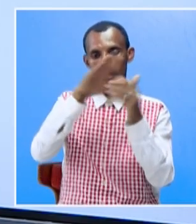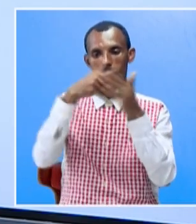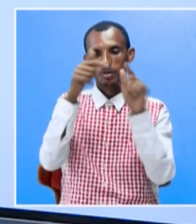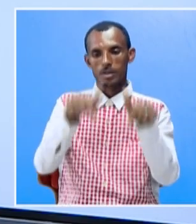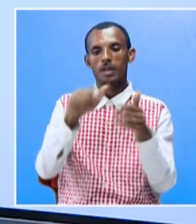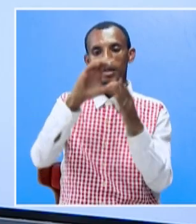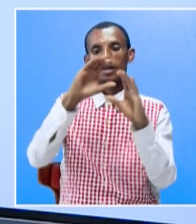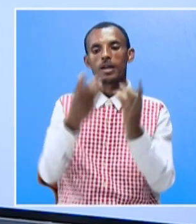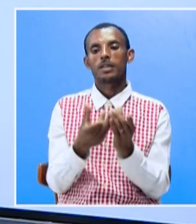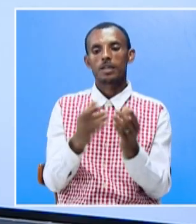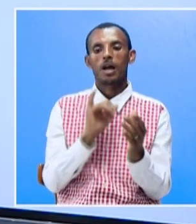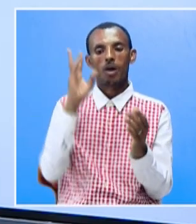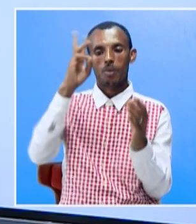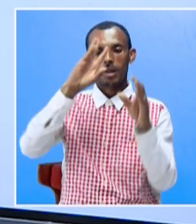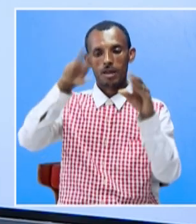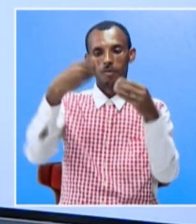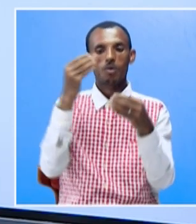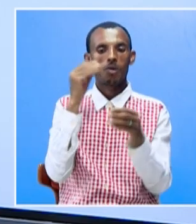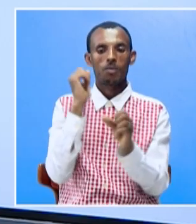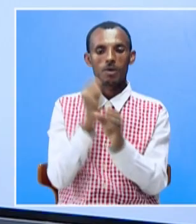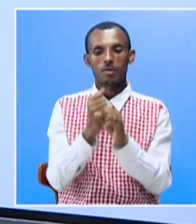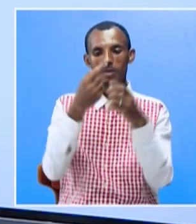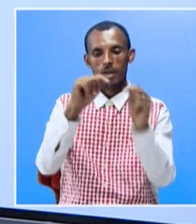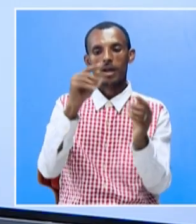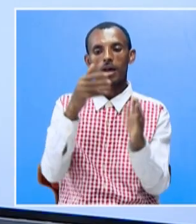lesson. I'll give you exercise for you to try it at home.